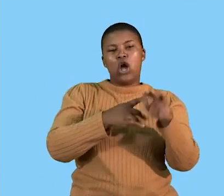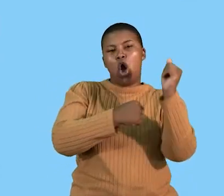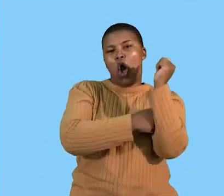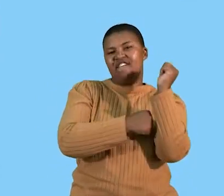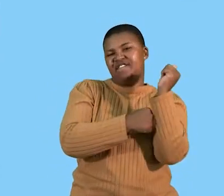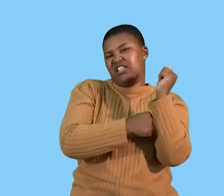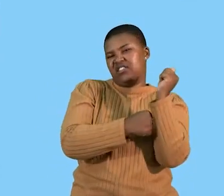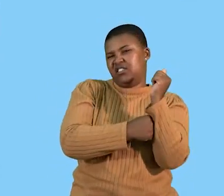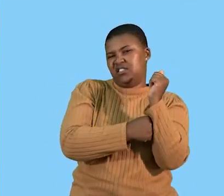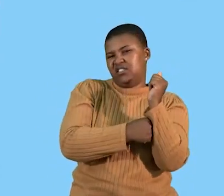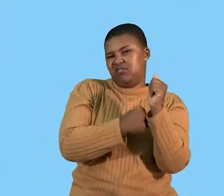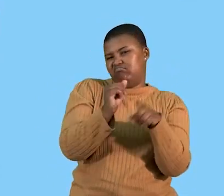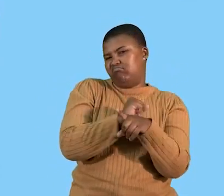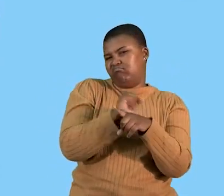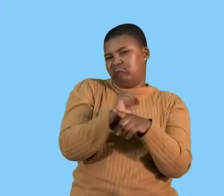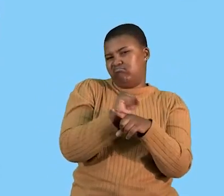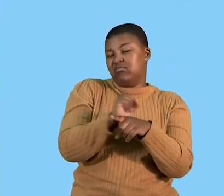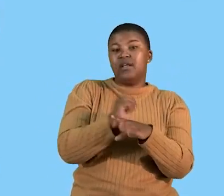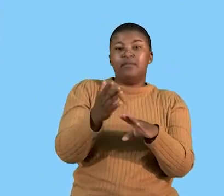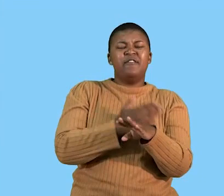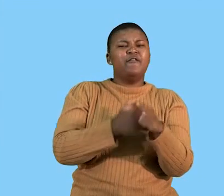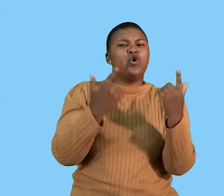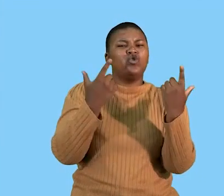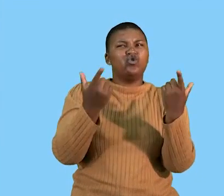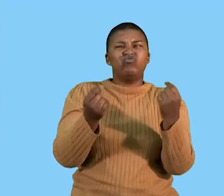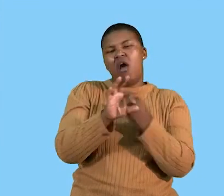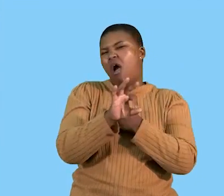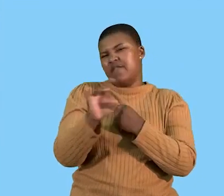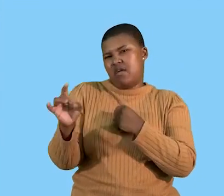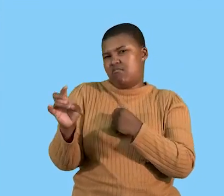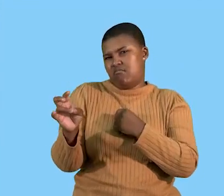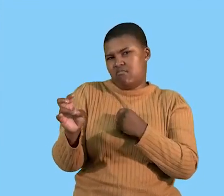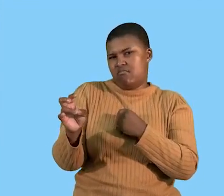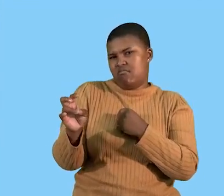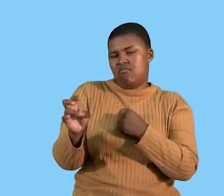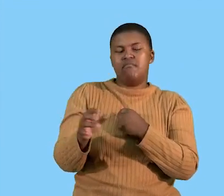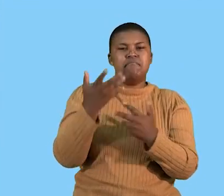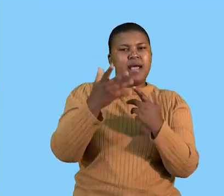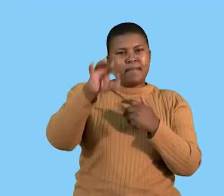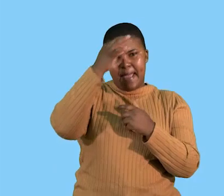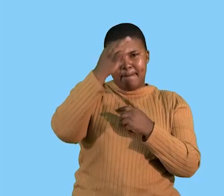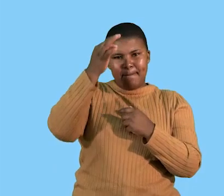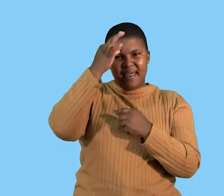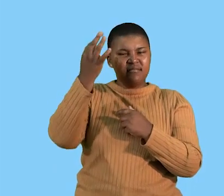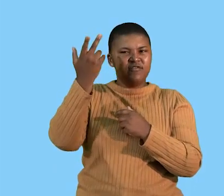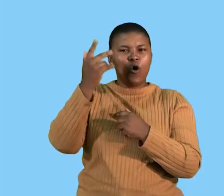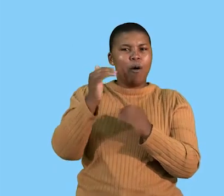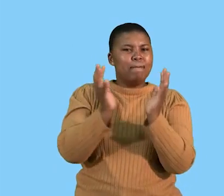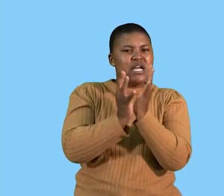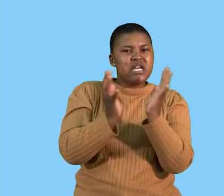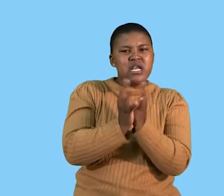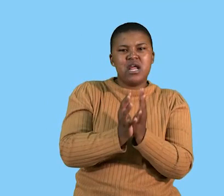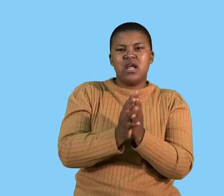So that means just performing everyday duties. This can be maybe typing minutes of a